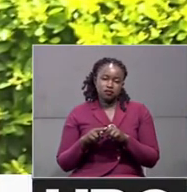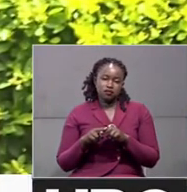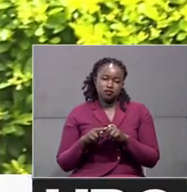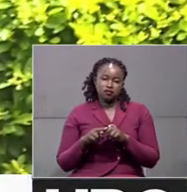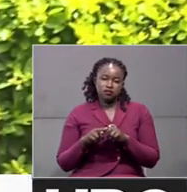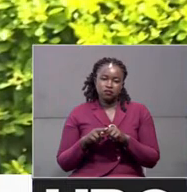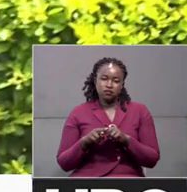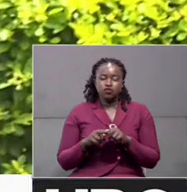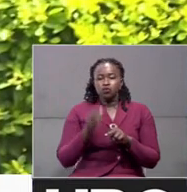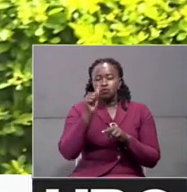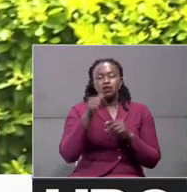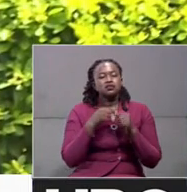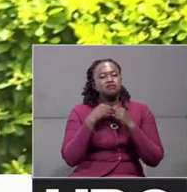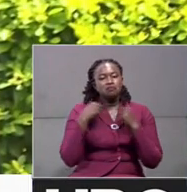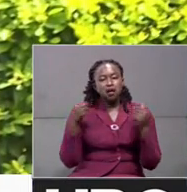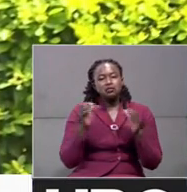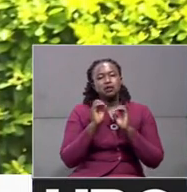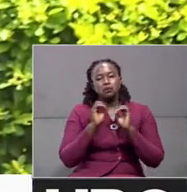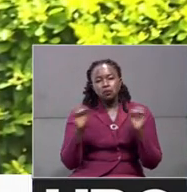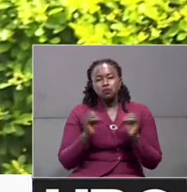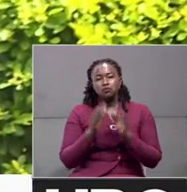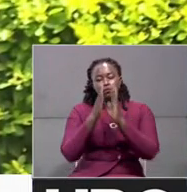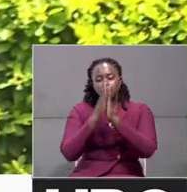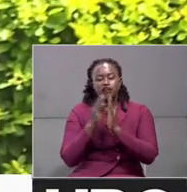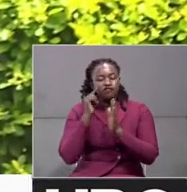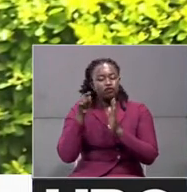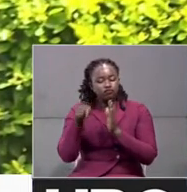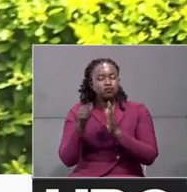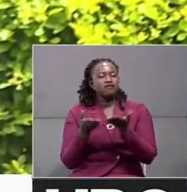Tori musosodoti nito genda kumusavira